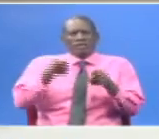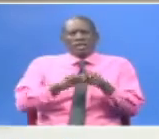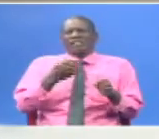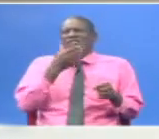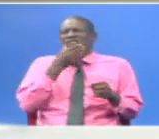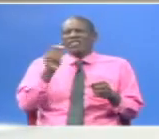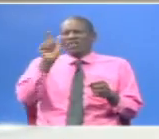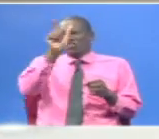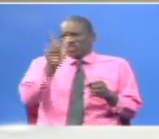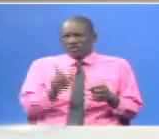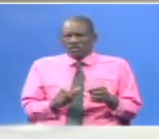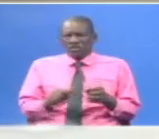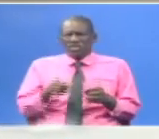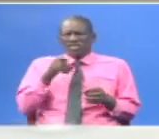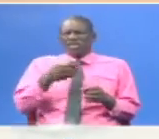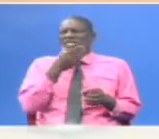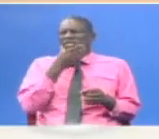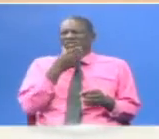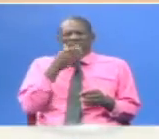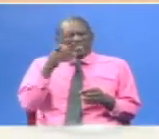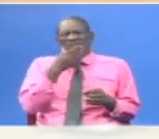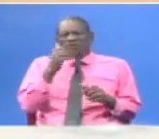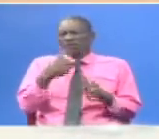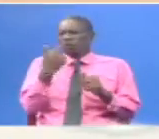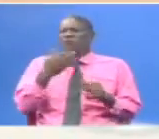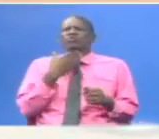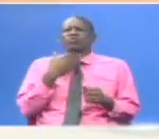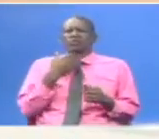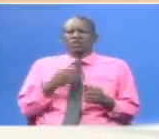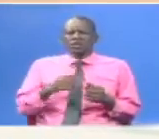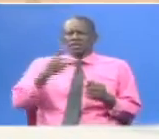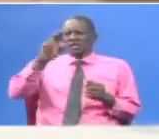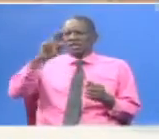that the kind of father that we want? Gina Kirori, NTV.